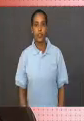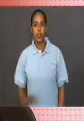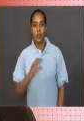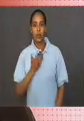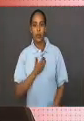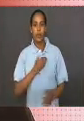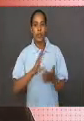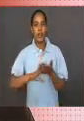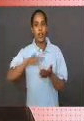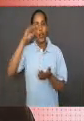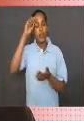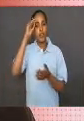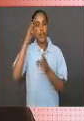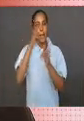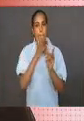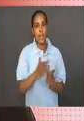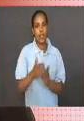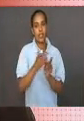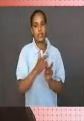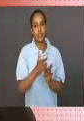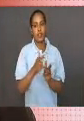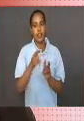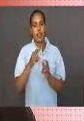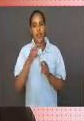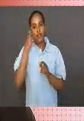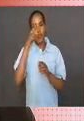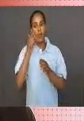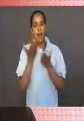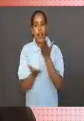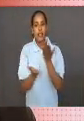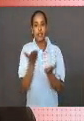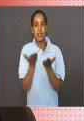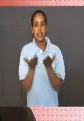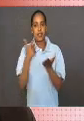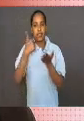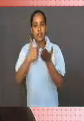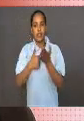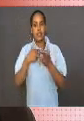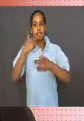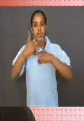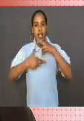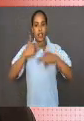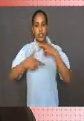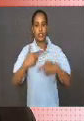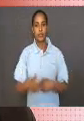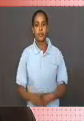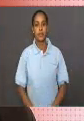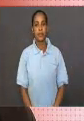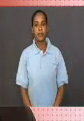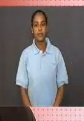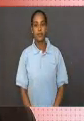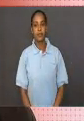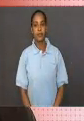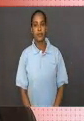We will cover a method for balancing these reactions.